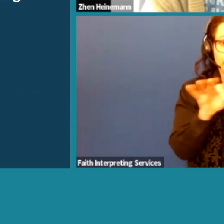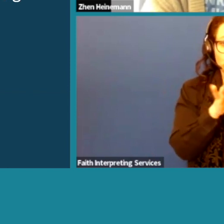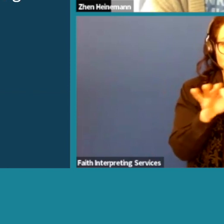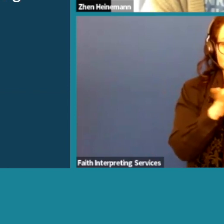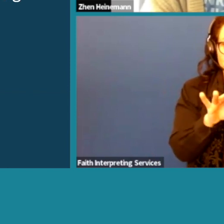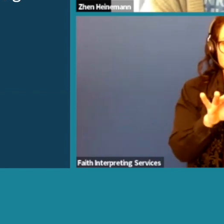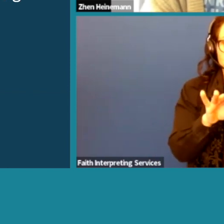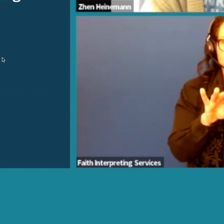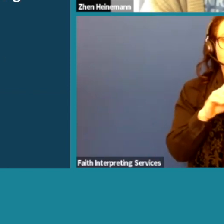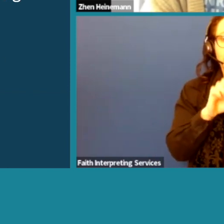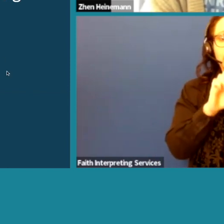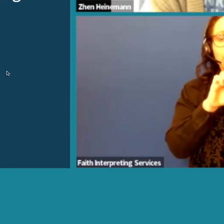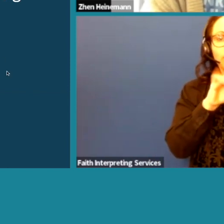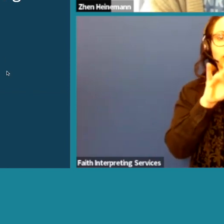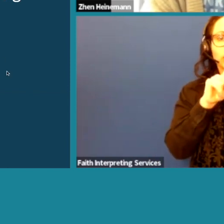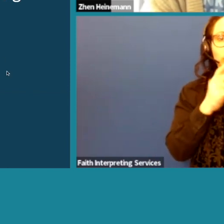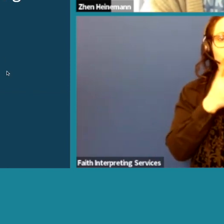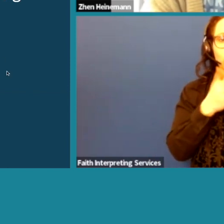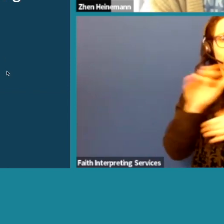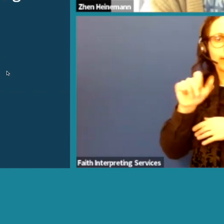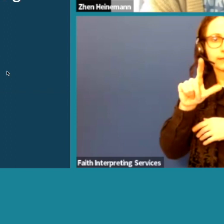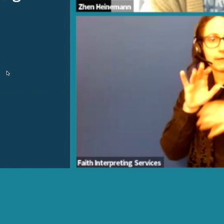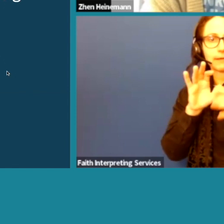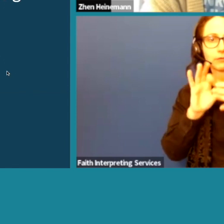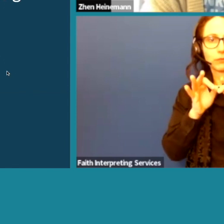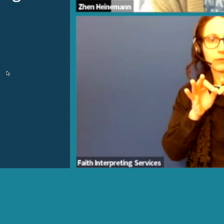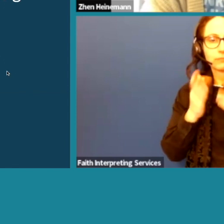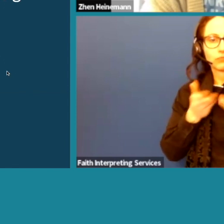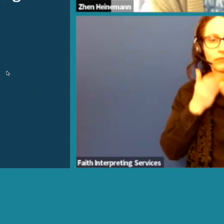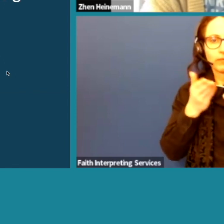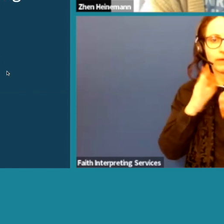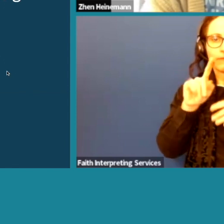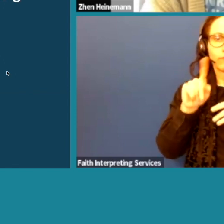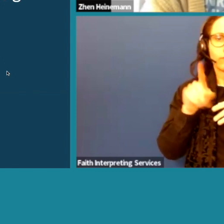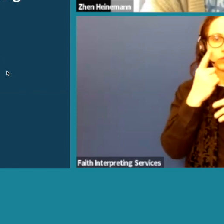Efficiency Reporting, as well as ASL interpretation provided by First